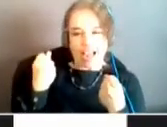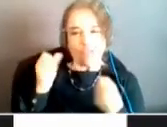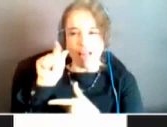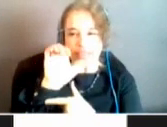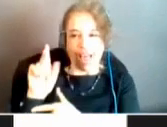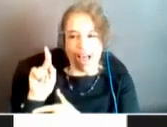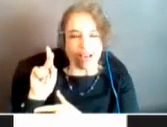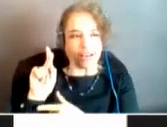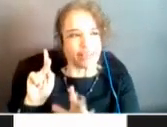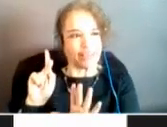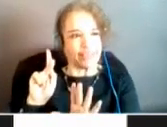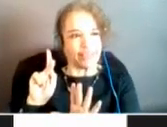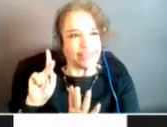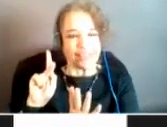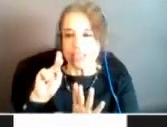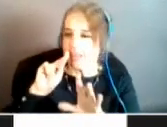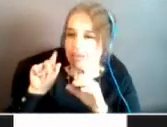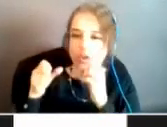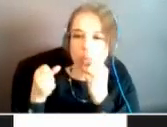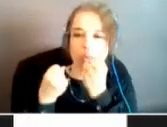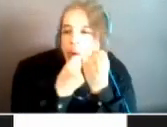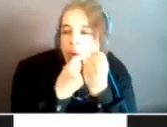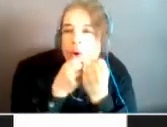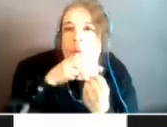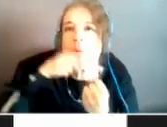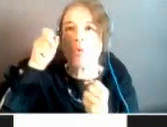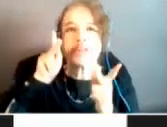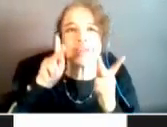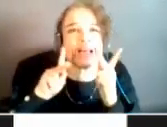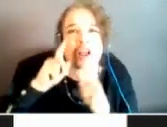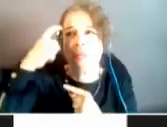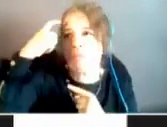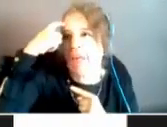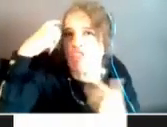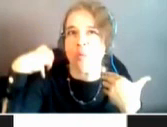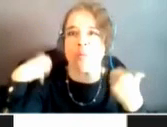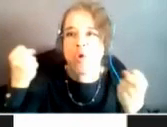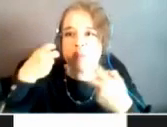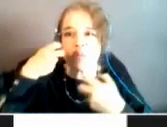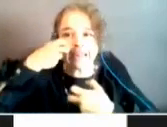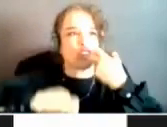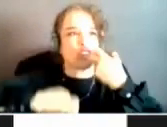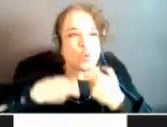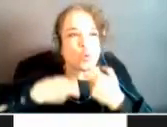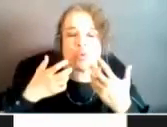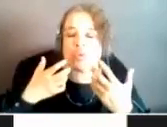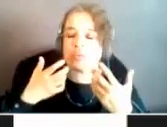of, you know, support for older people when it comes to mental health issues